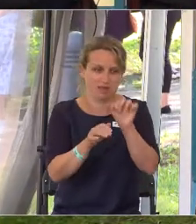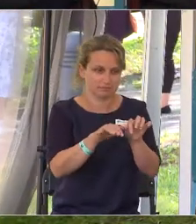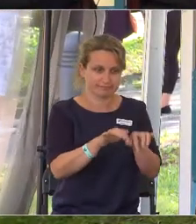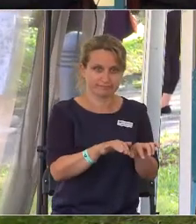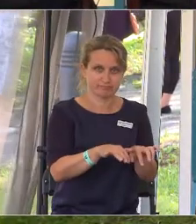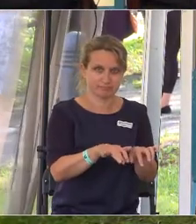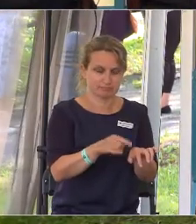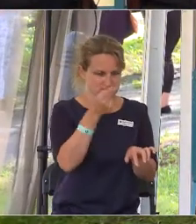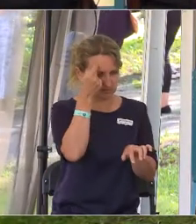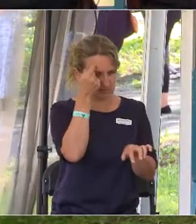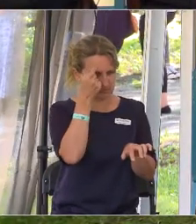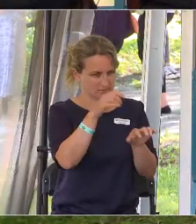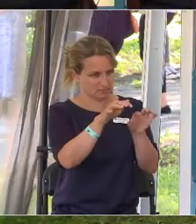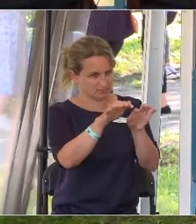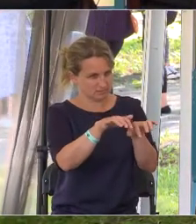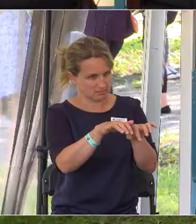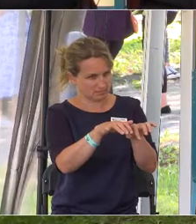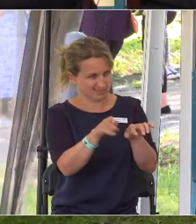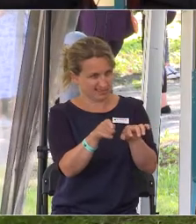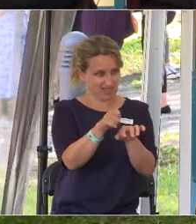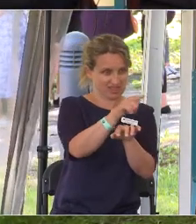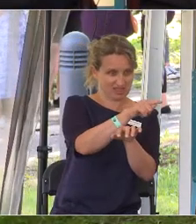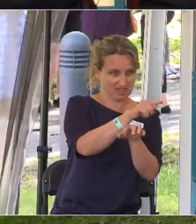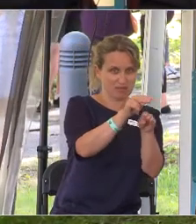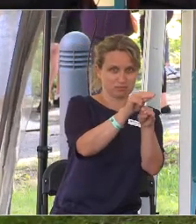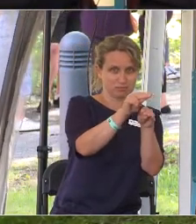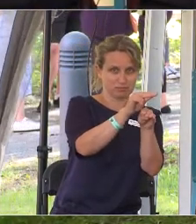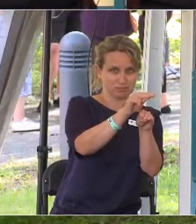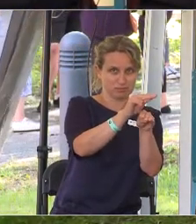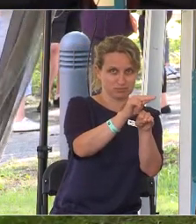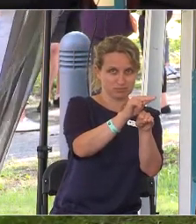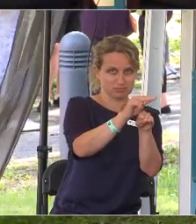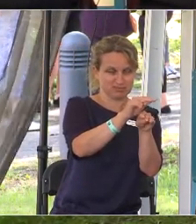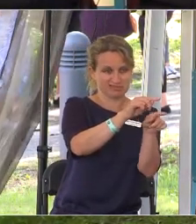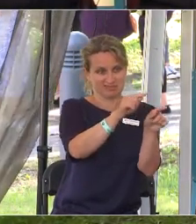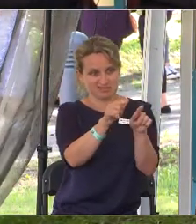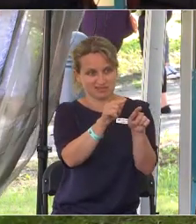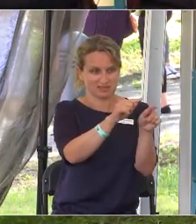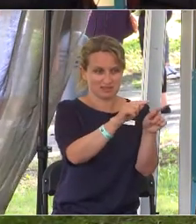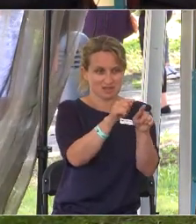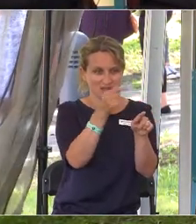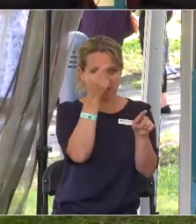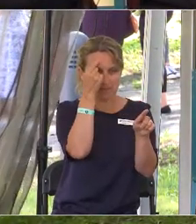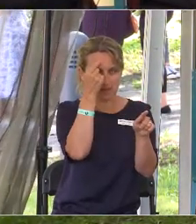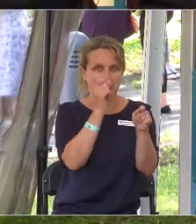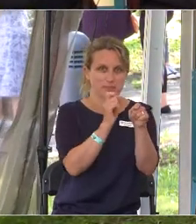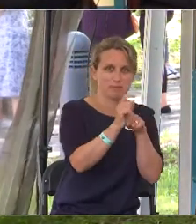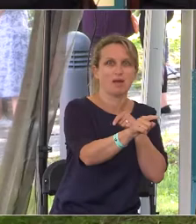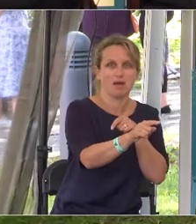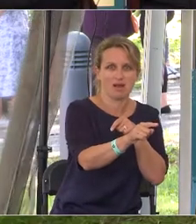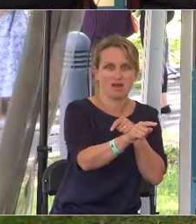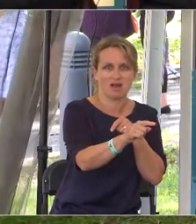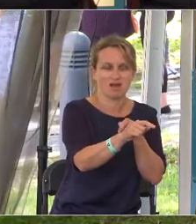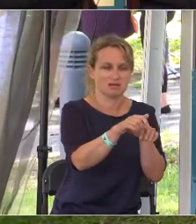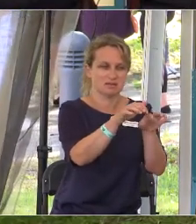then you write it, maybe it's easier to correct something the first sentence, or maybe it's just what you are writing, this is the